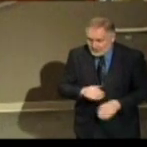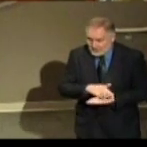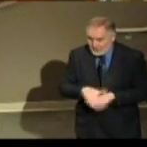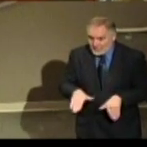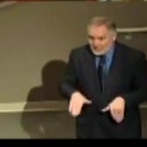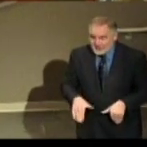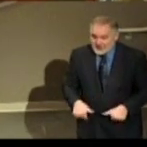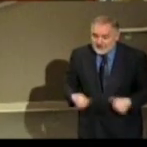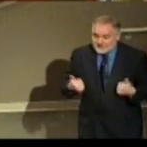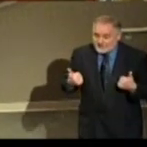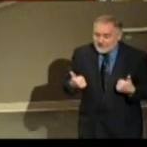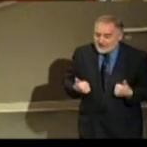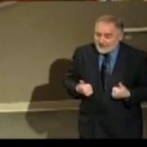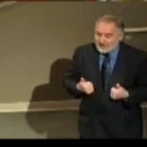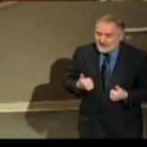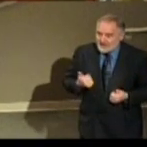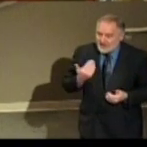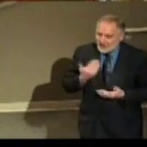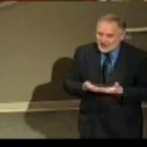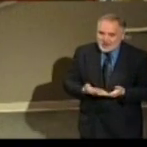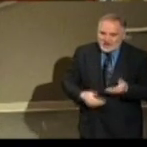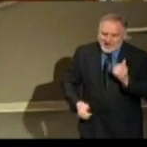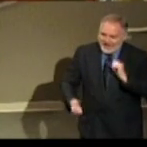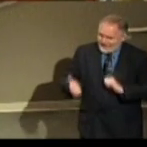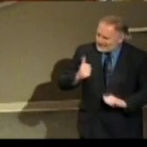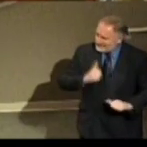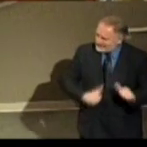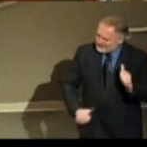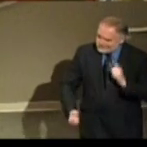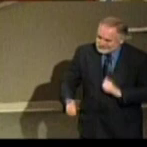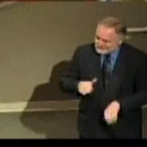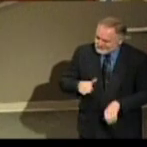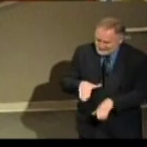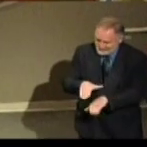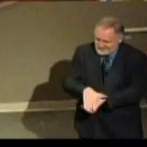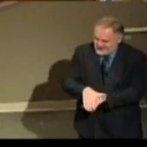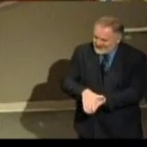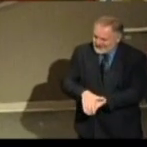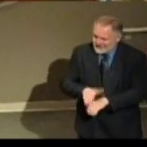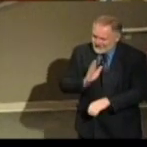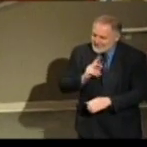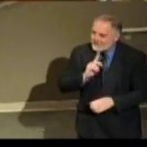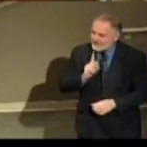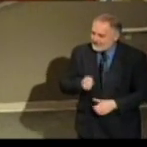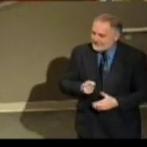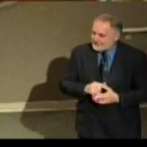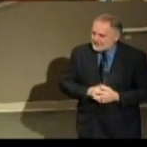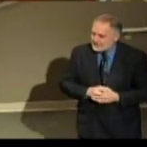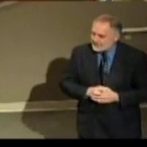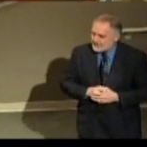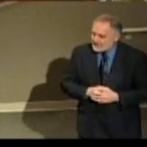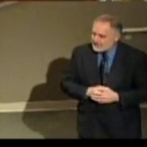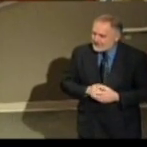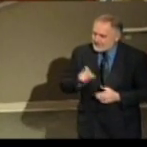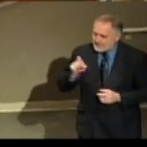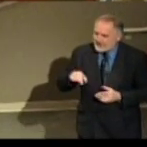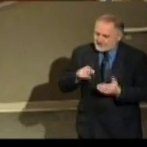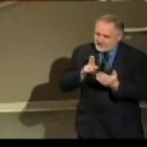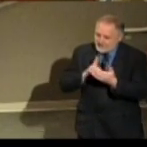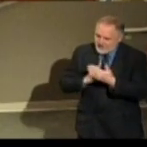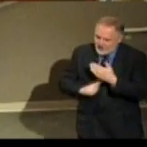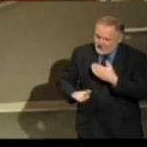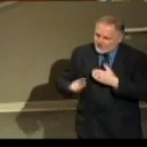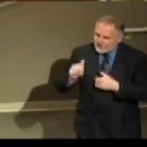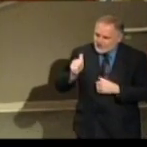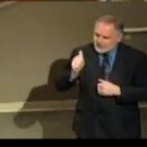Don't live a good act. Be real. You got to humble yourself in